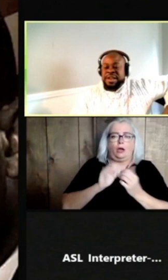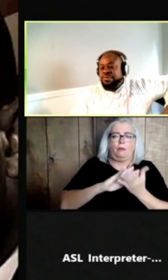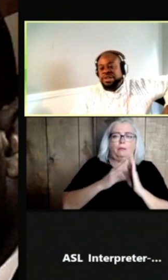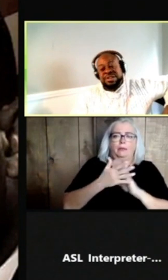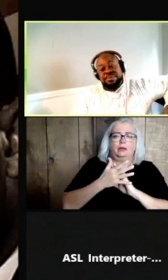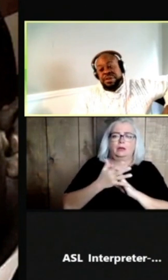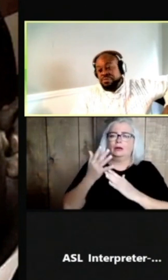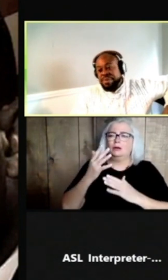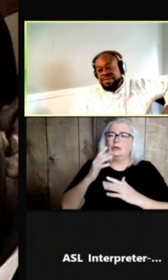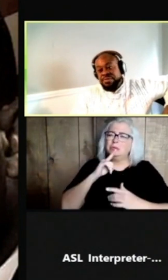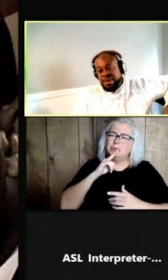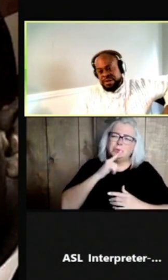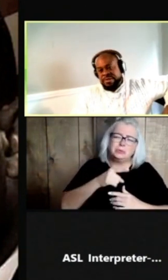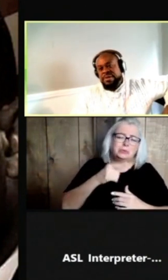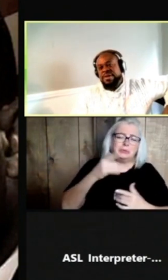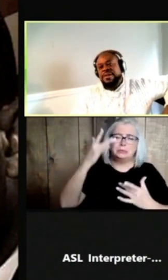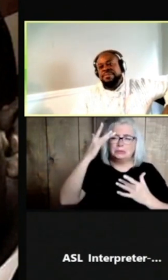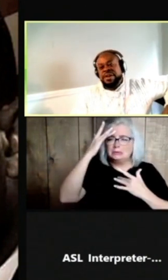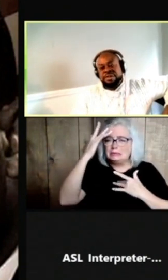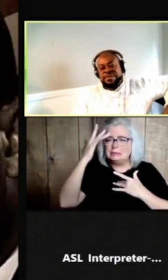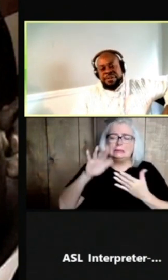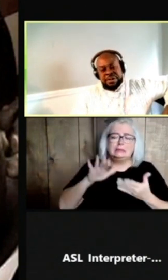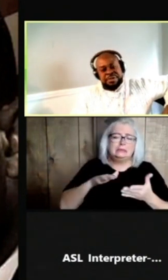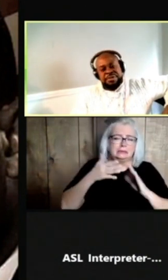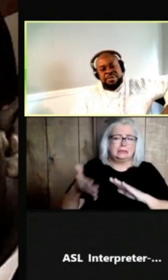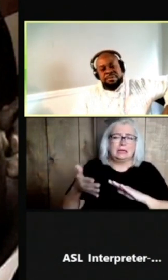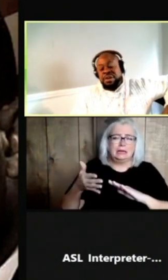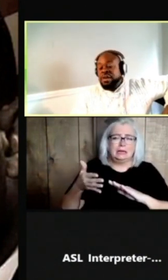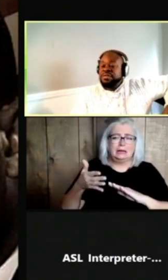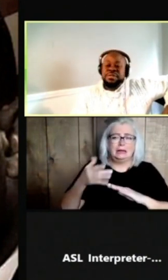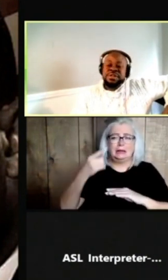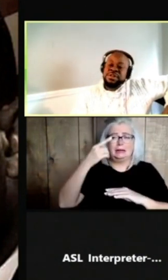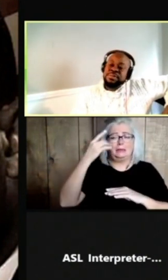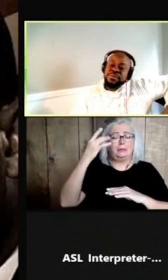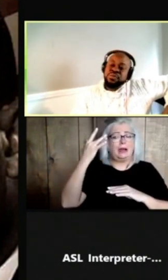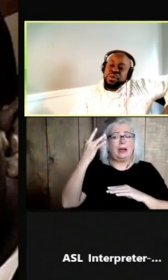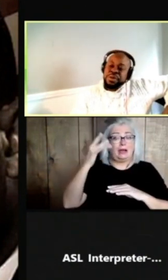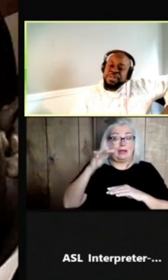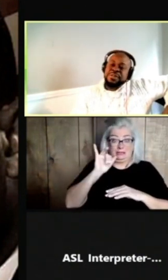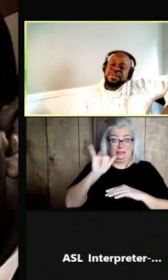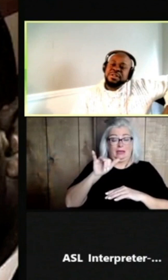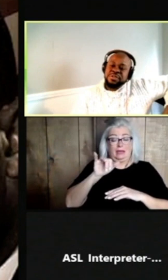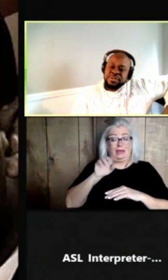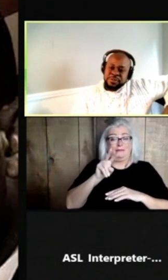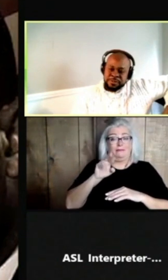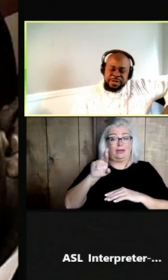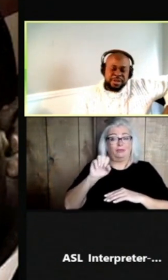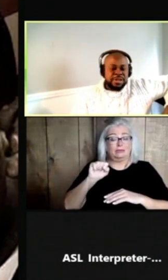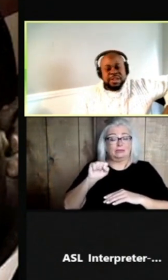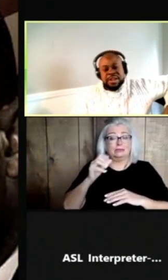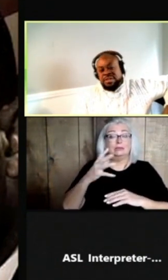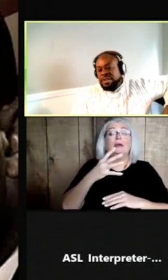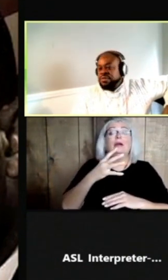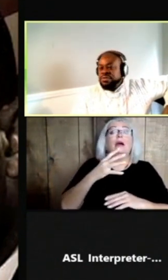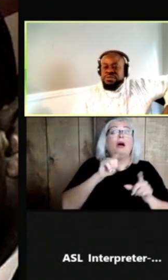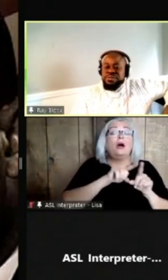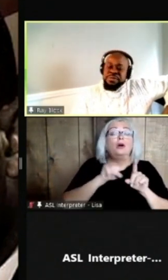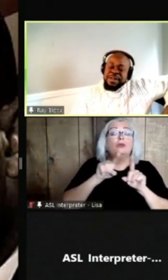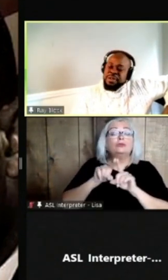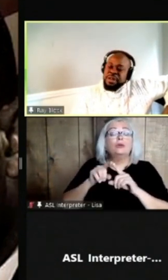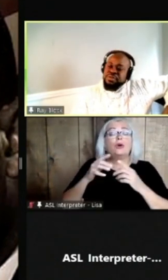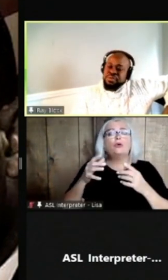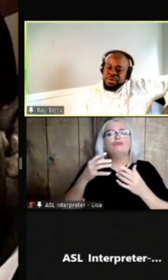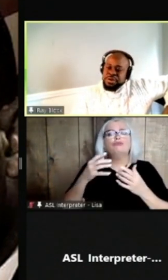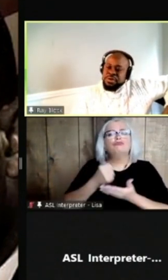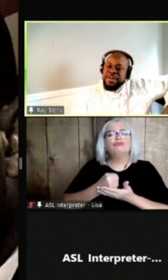and the rate at which some people pass away because of the virus, but also in terms of wealth outcomes too. The extent to which